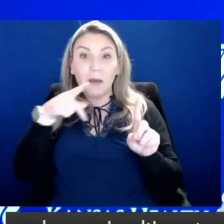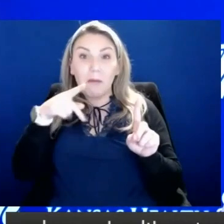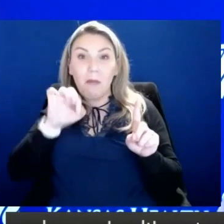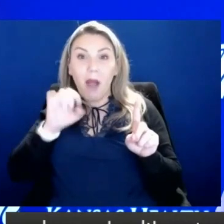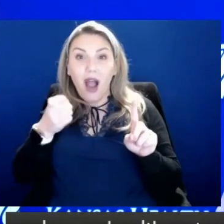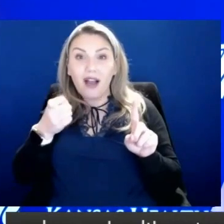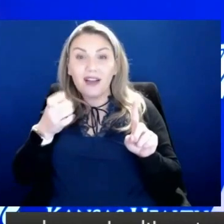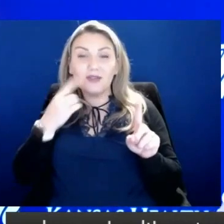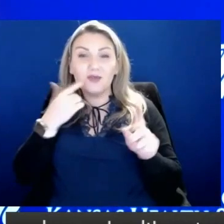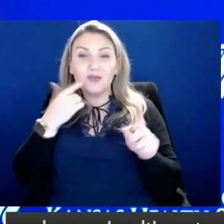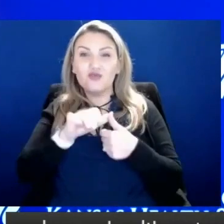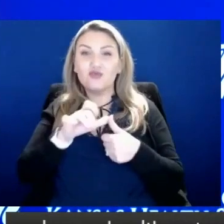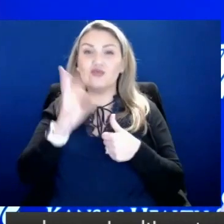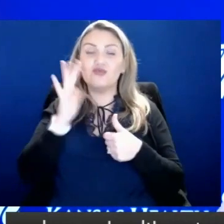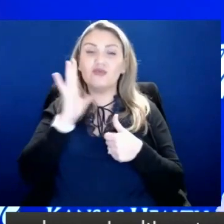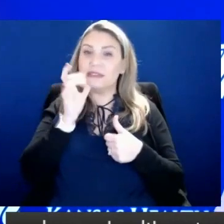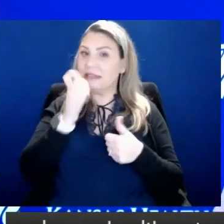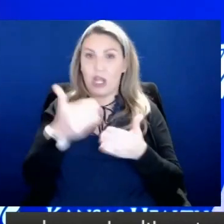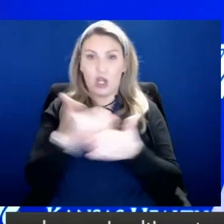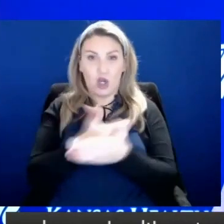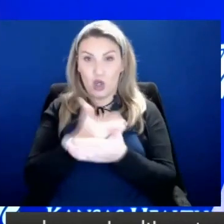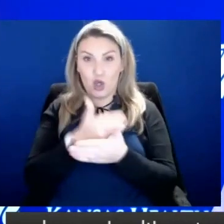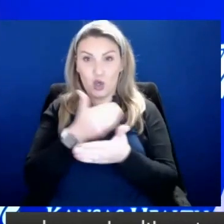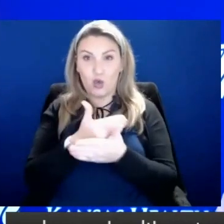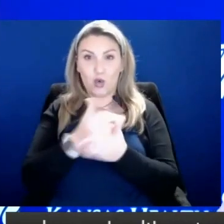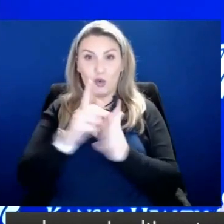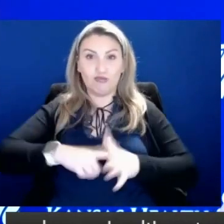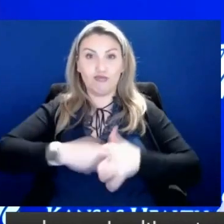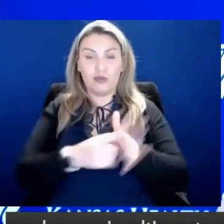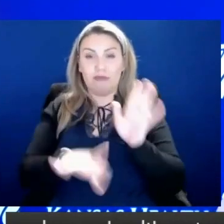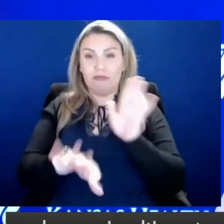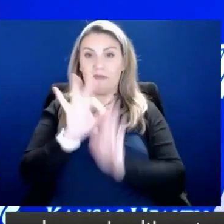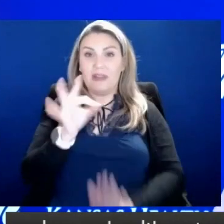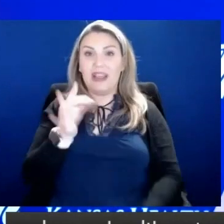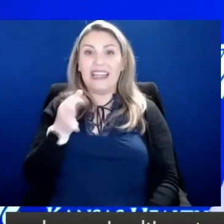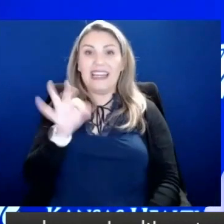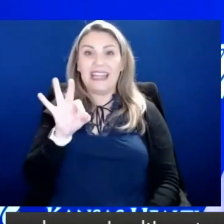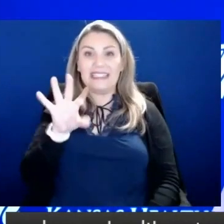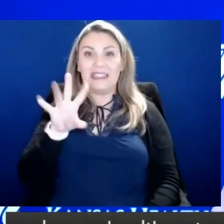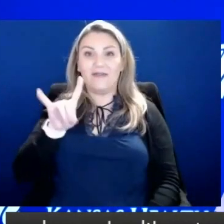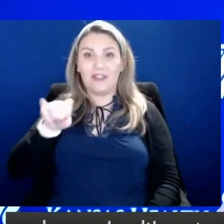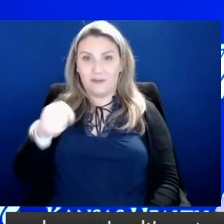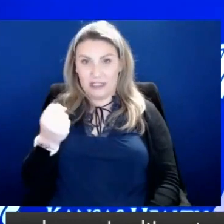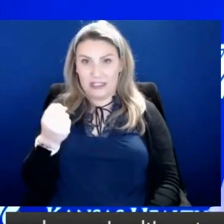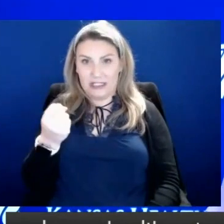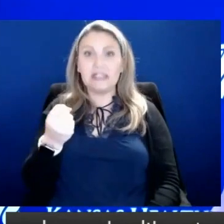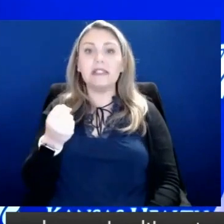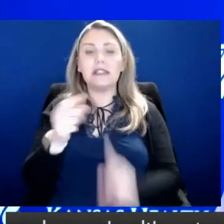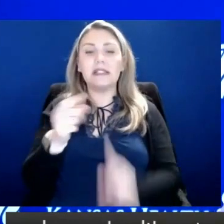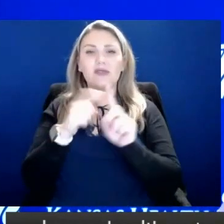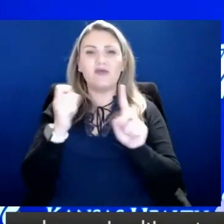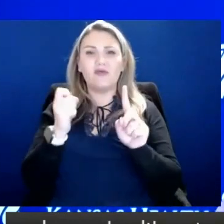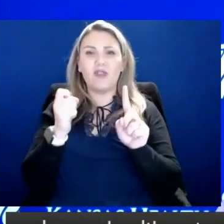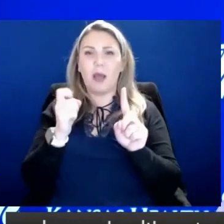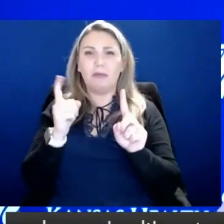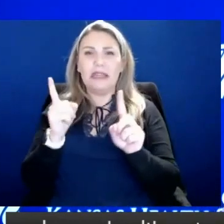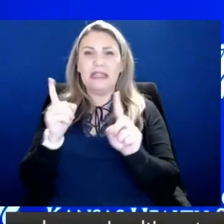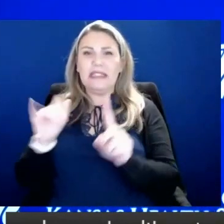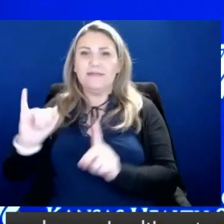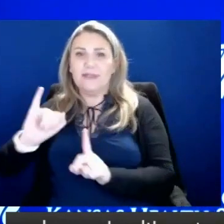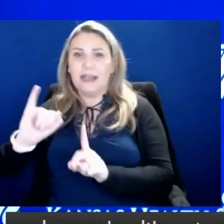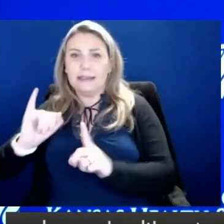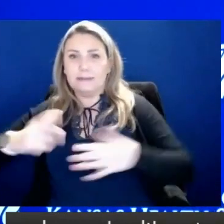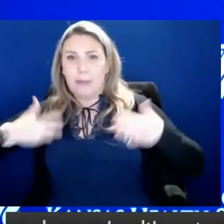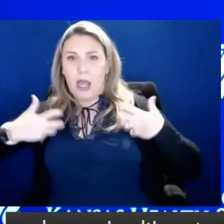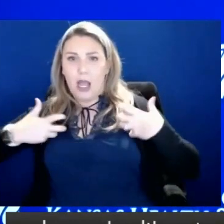not a new virus. This was originally discovered in the 1950s from some infected monkeys, but that, just